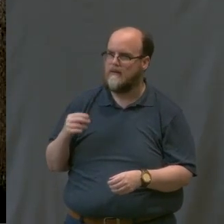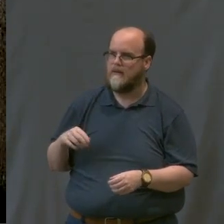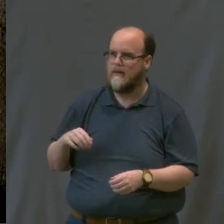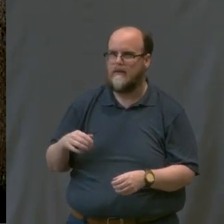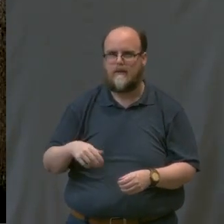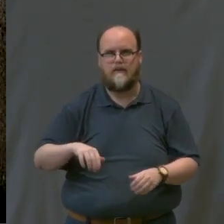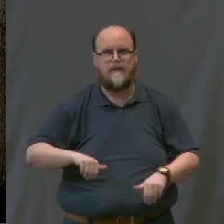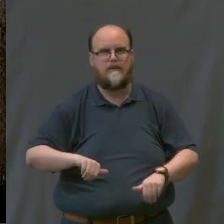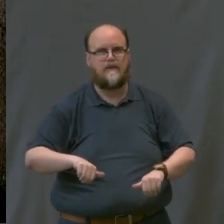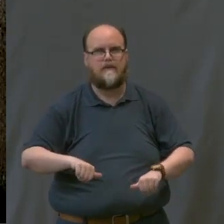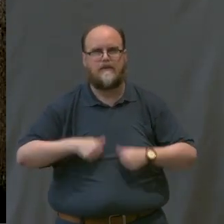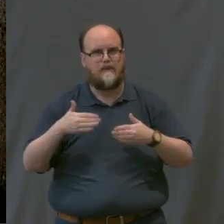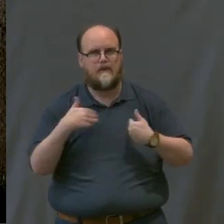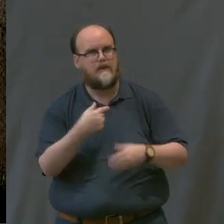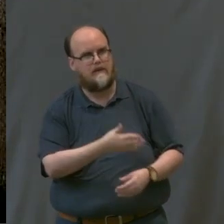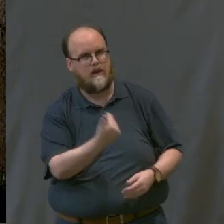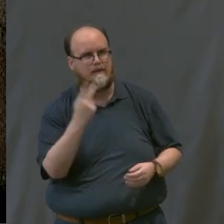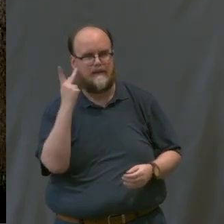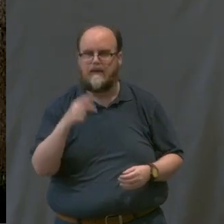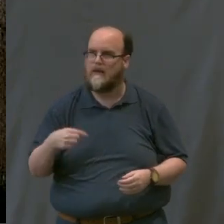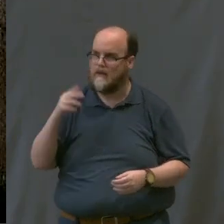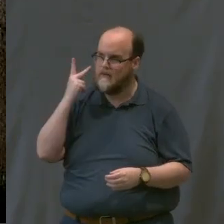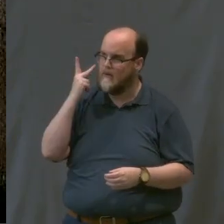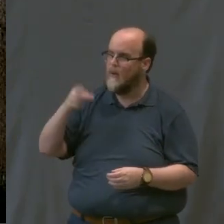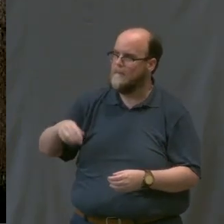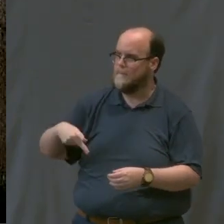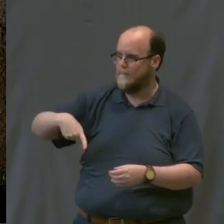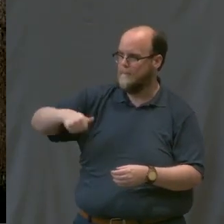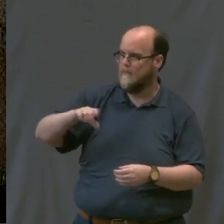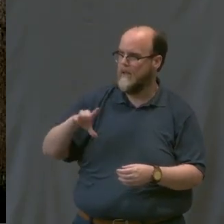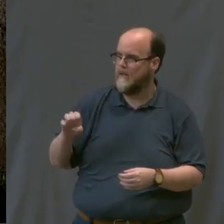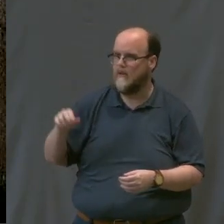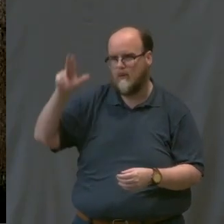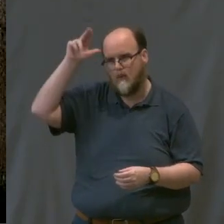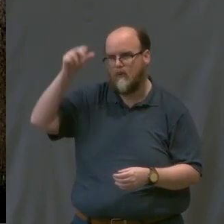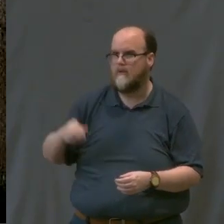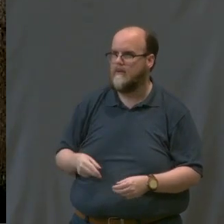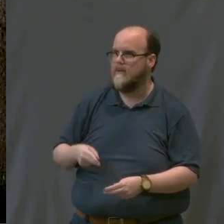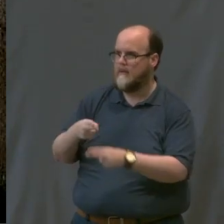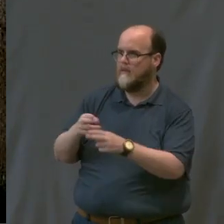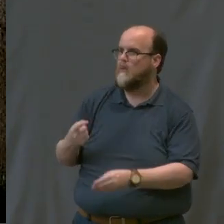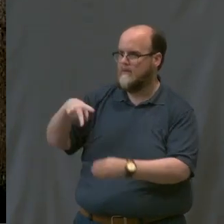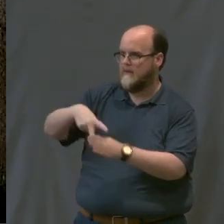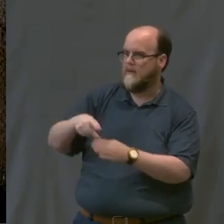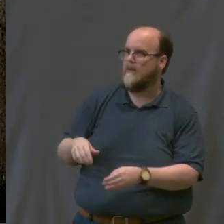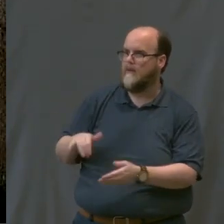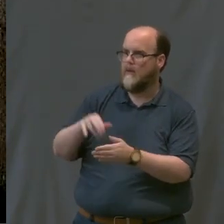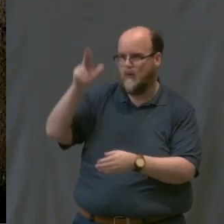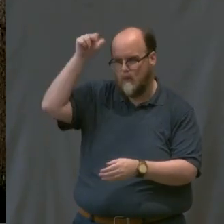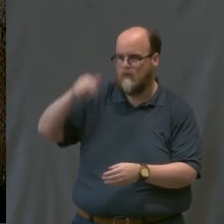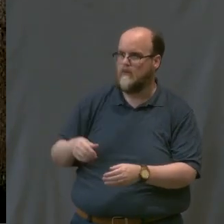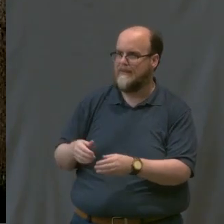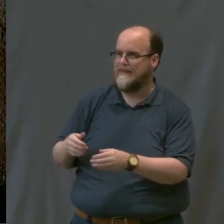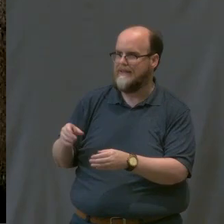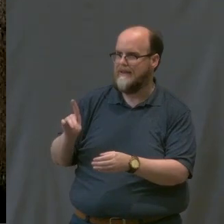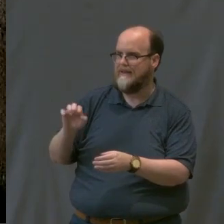horse, and the name of him who sat on it was Death, and Hades followed with him. And power was given